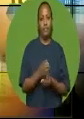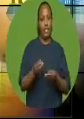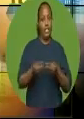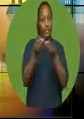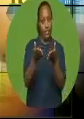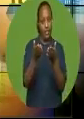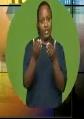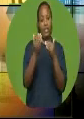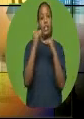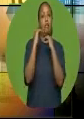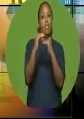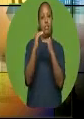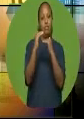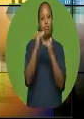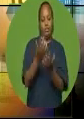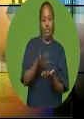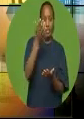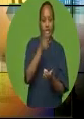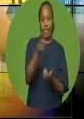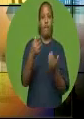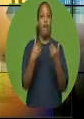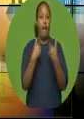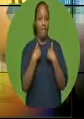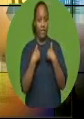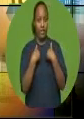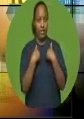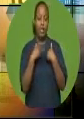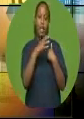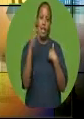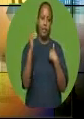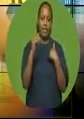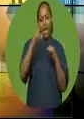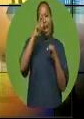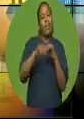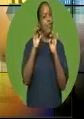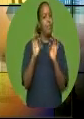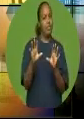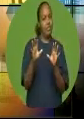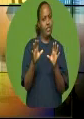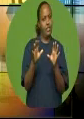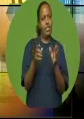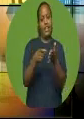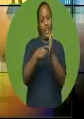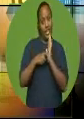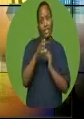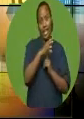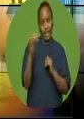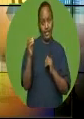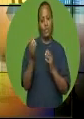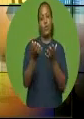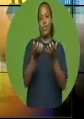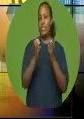Given the limited amount of resources they have, and the unlimited needs and wants of the